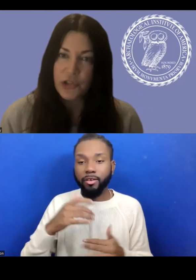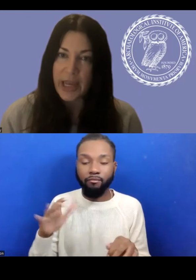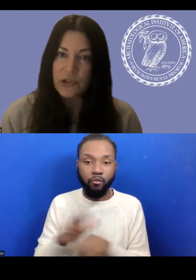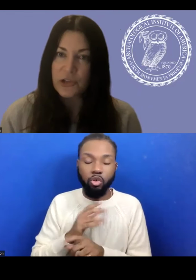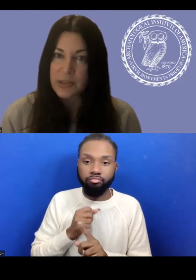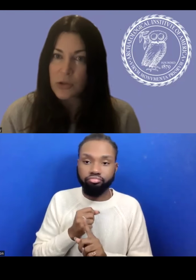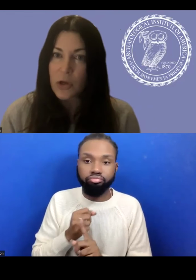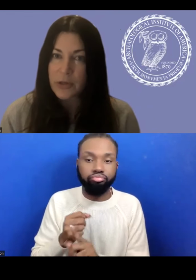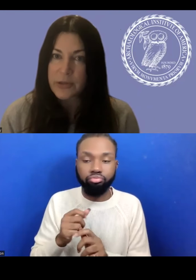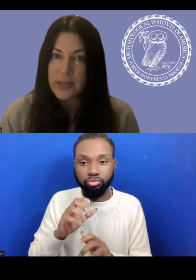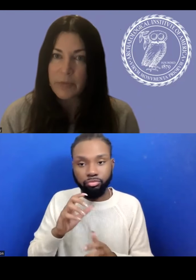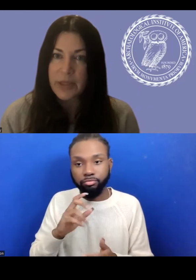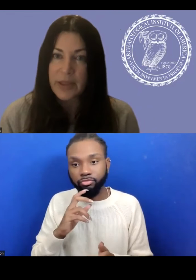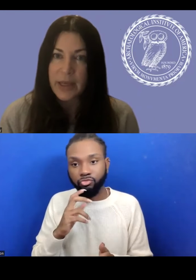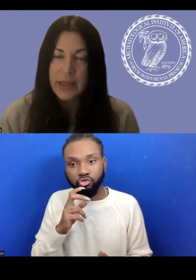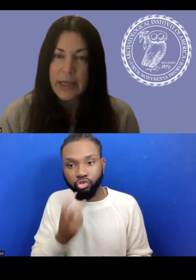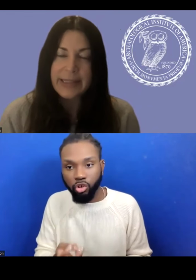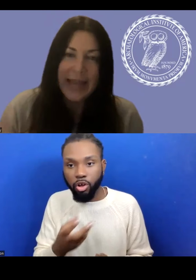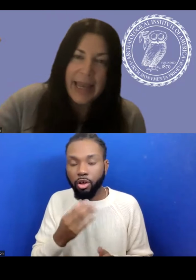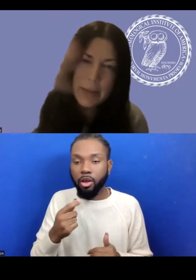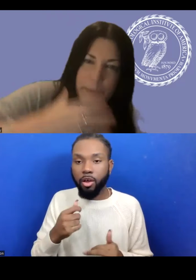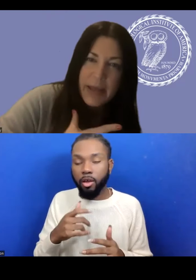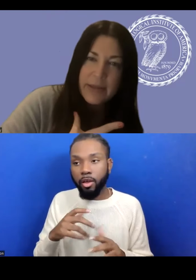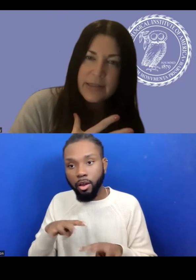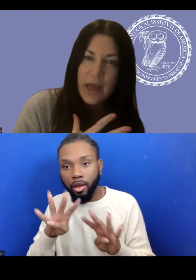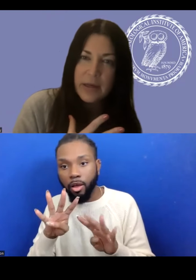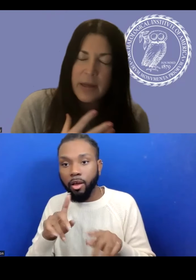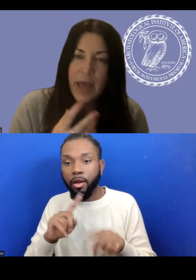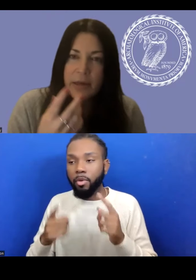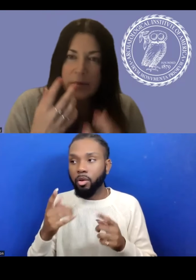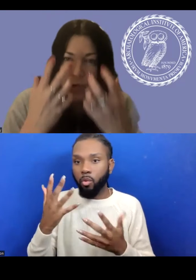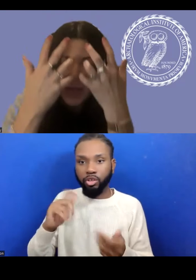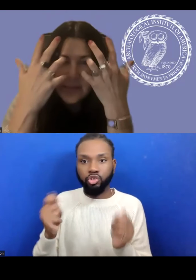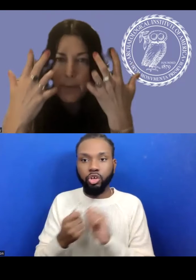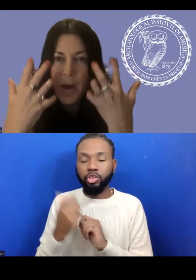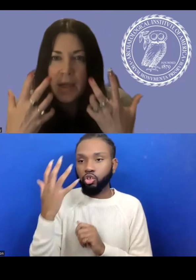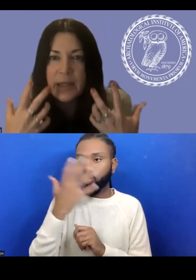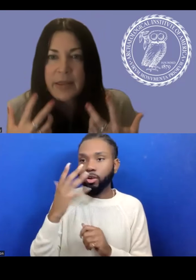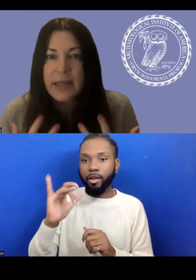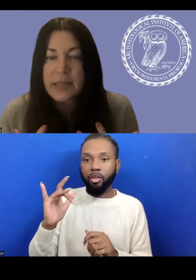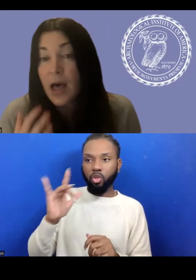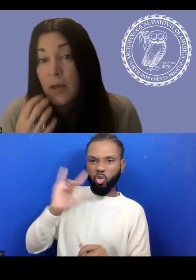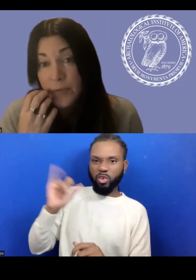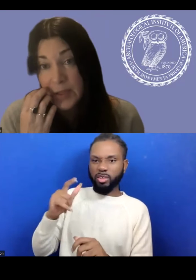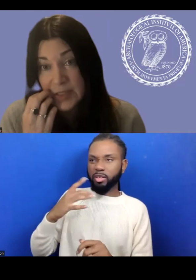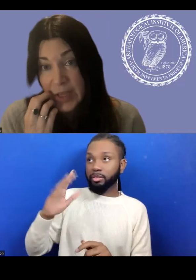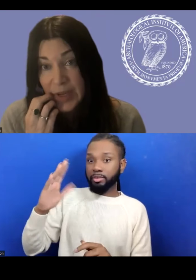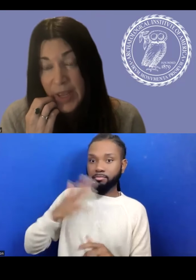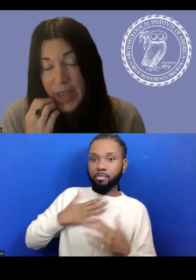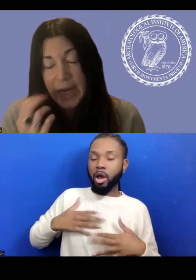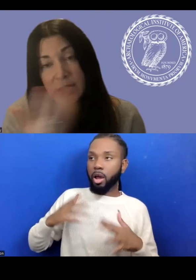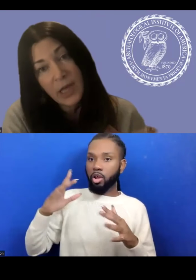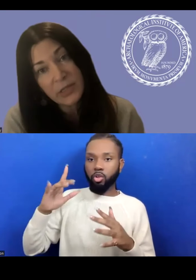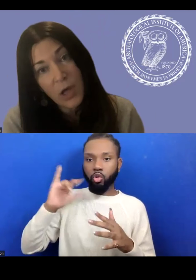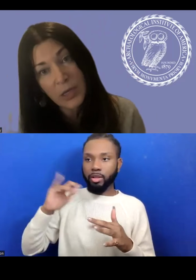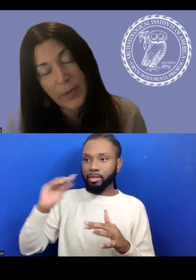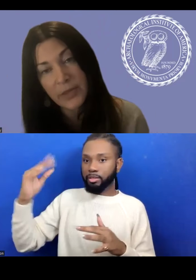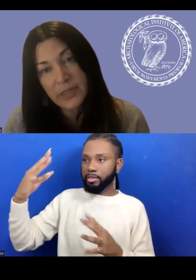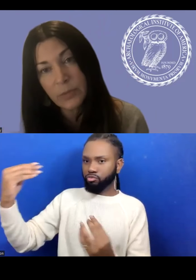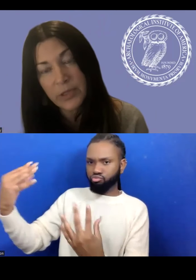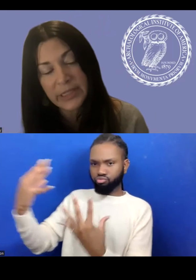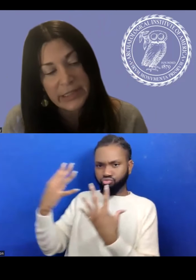to change his look to something that is hit by the sun and creates a body that is of the sun. And I